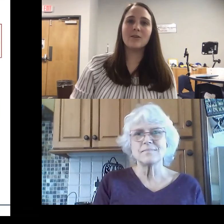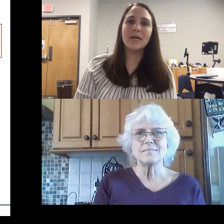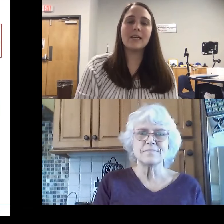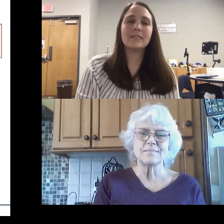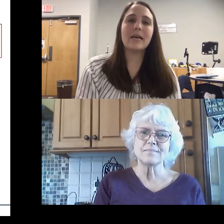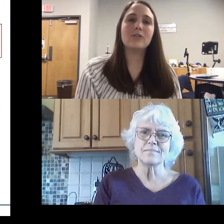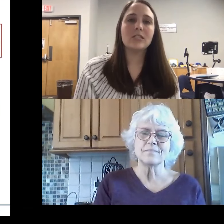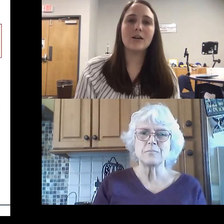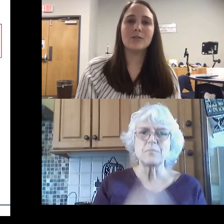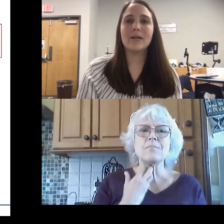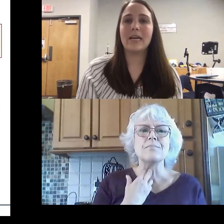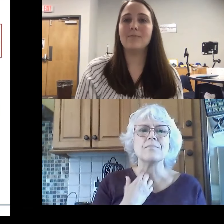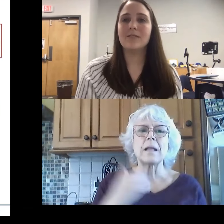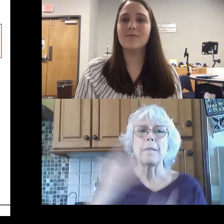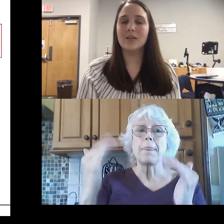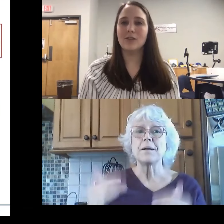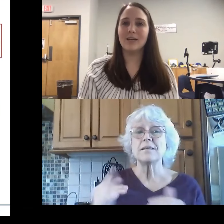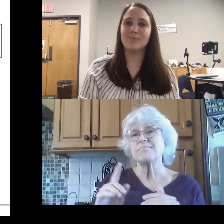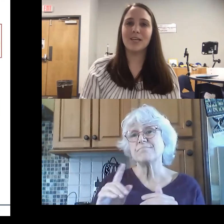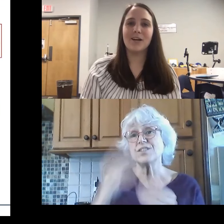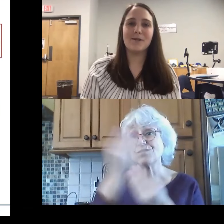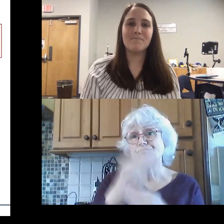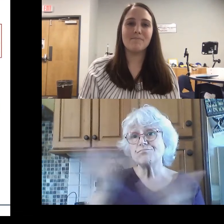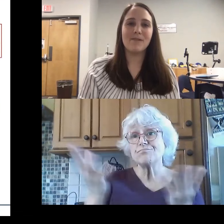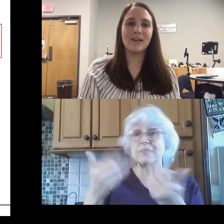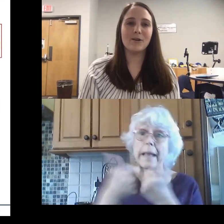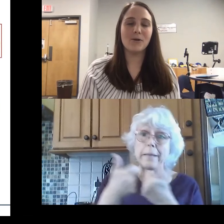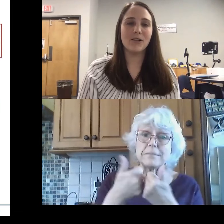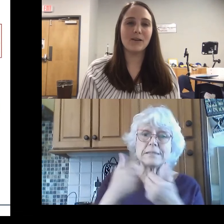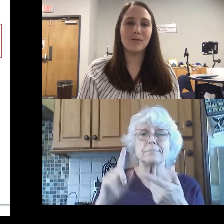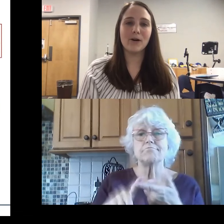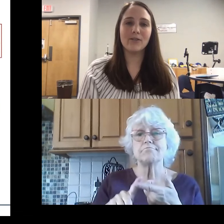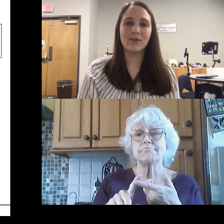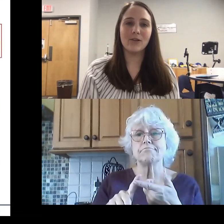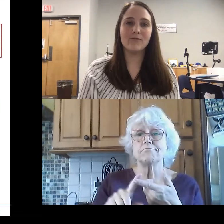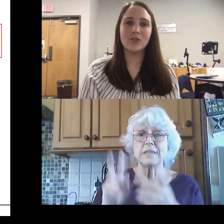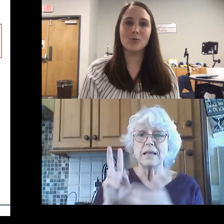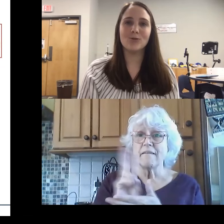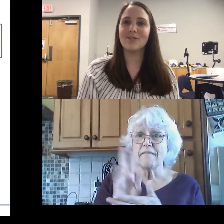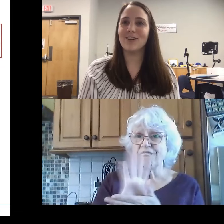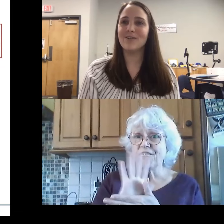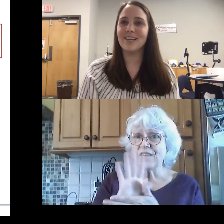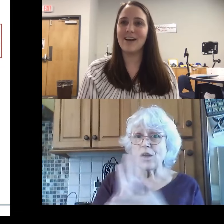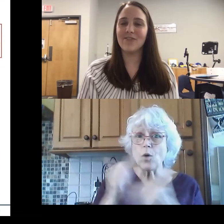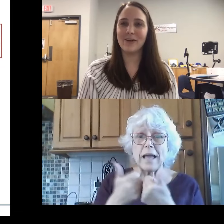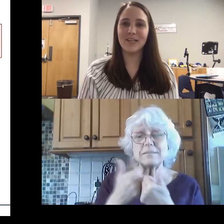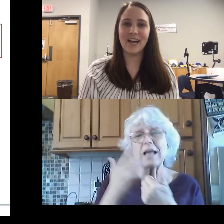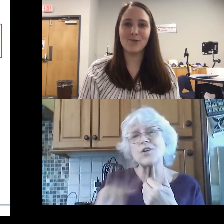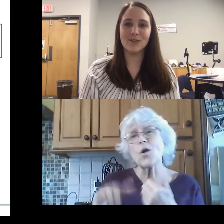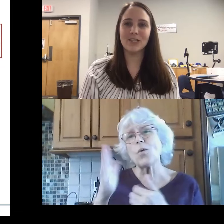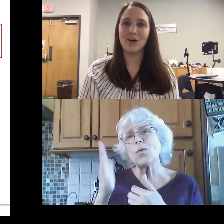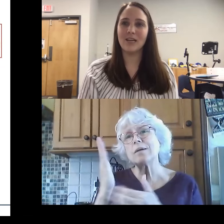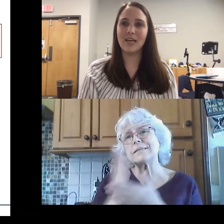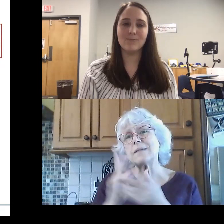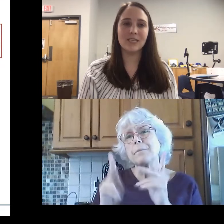So my next slide just talks about games and video games. Um, I know a lot of people out there love to sit around and have a family